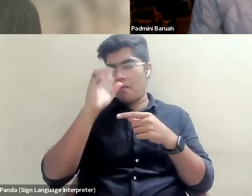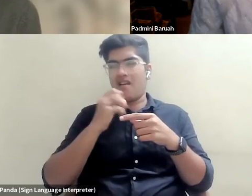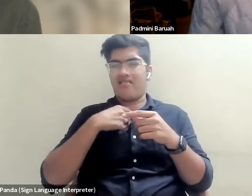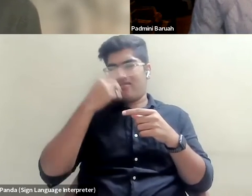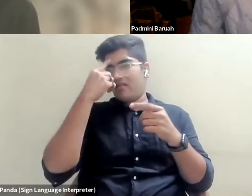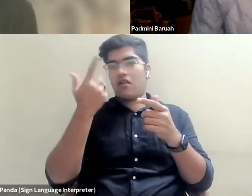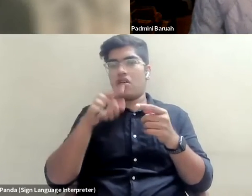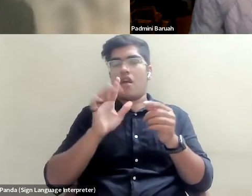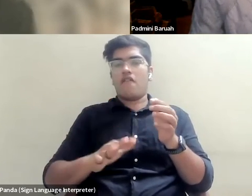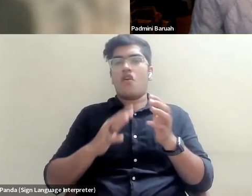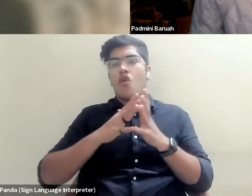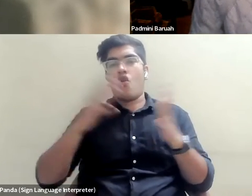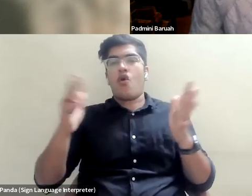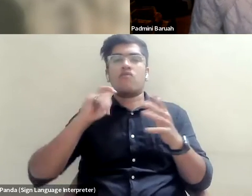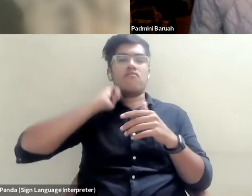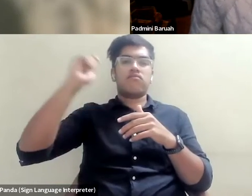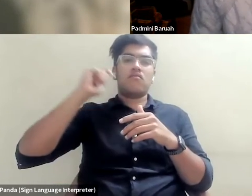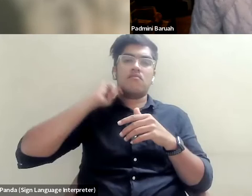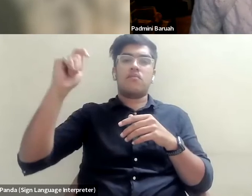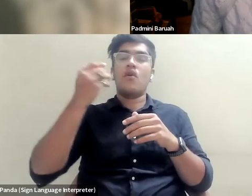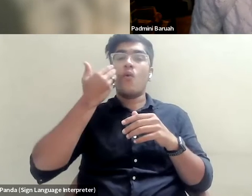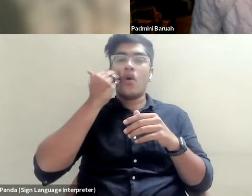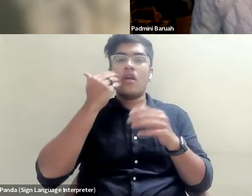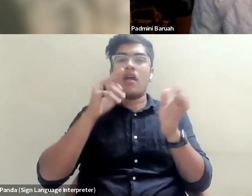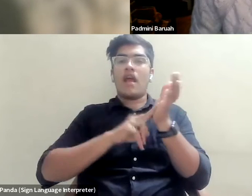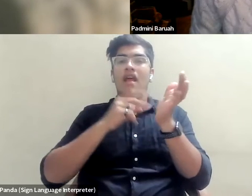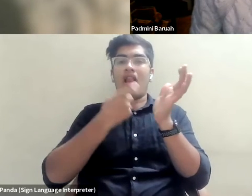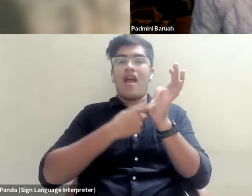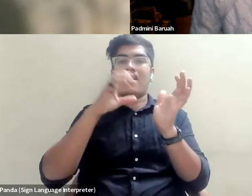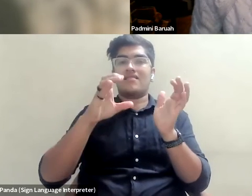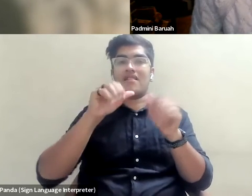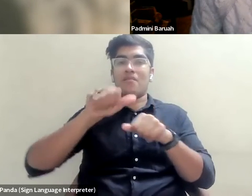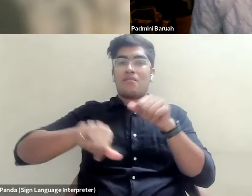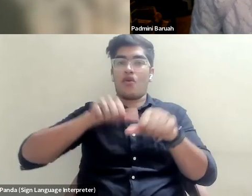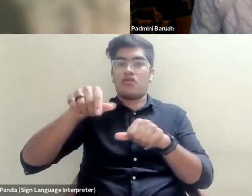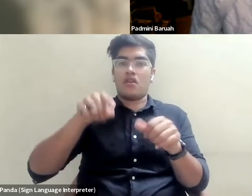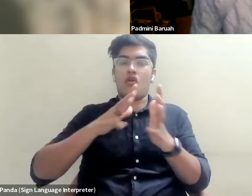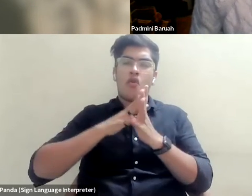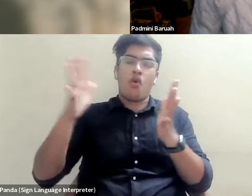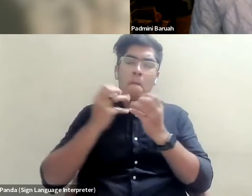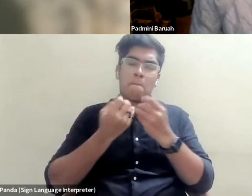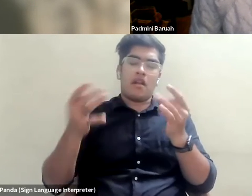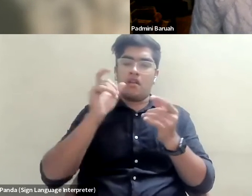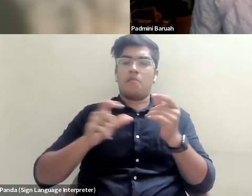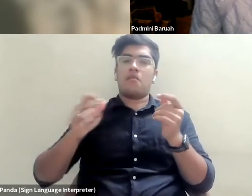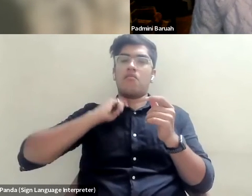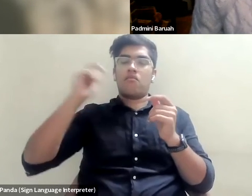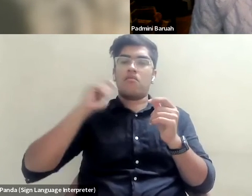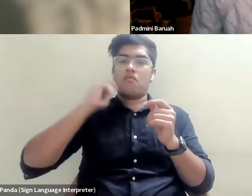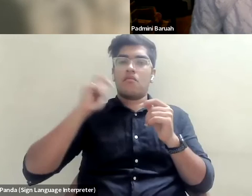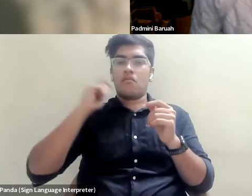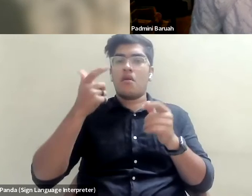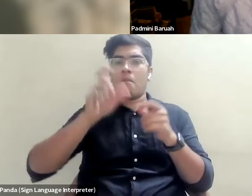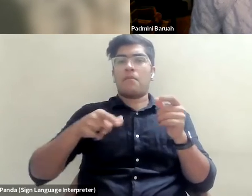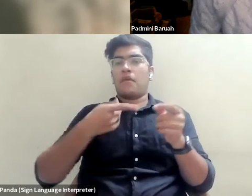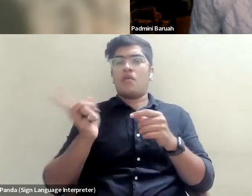were so many suicides during the NRC verification process. People really struggled